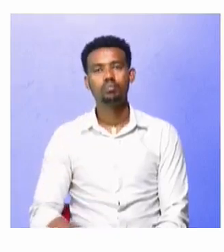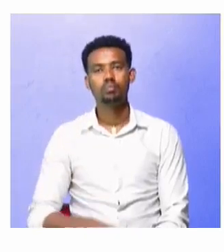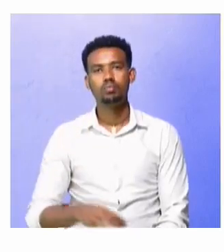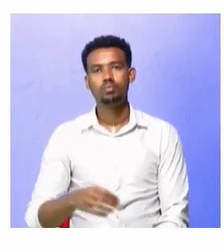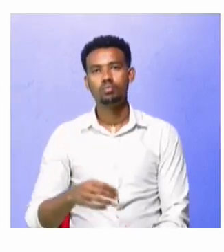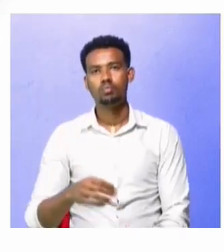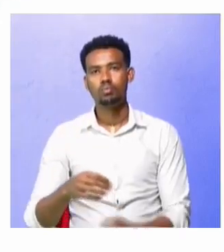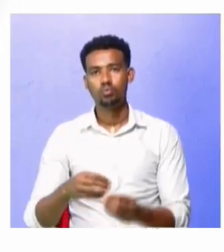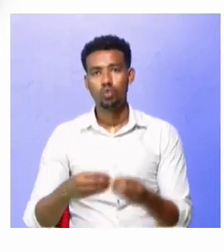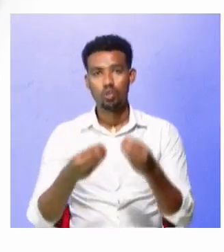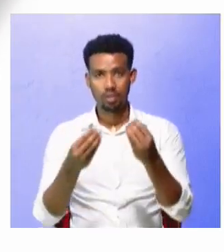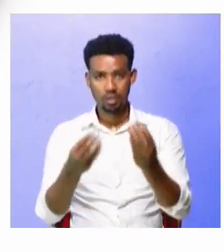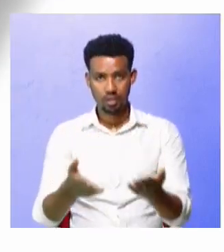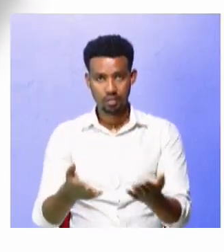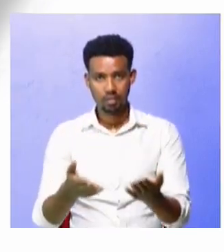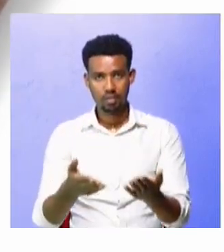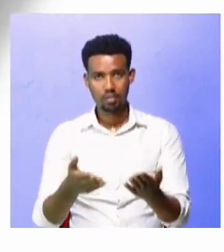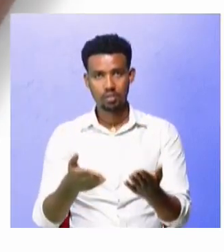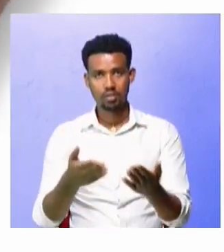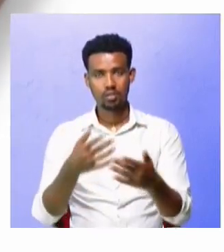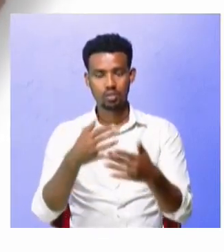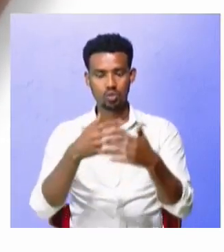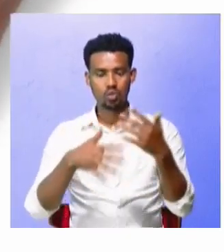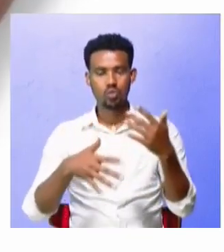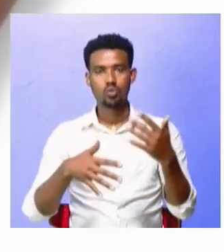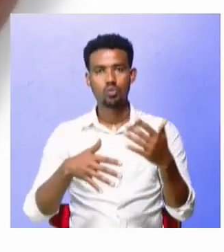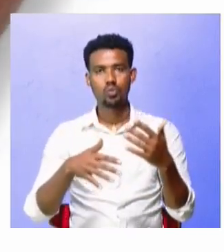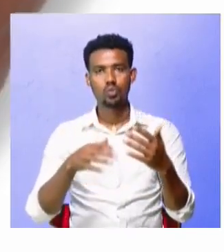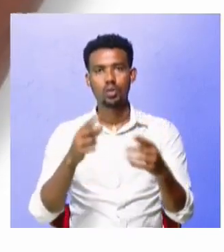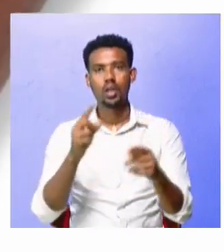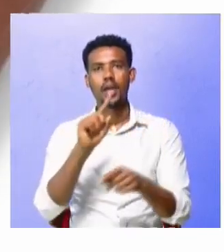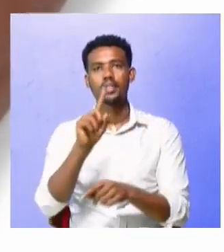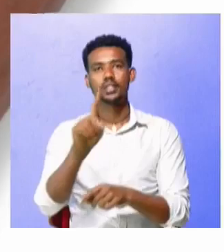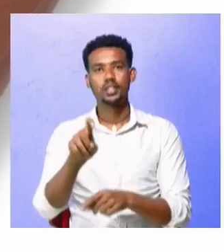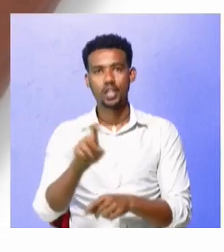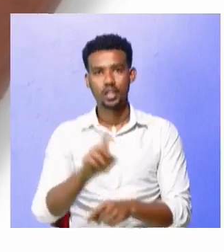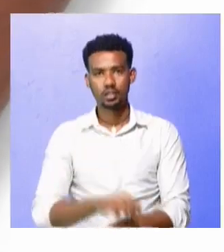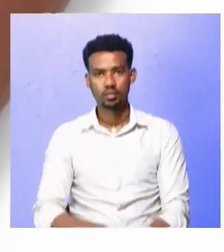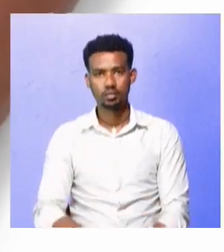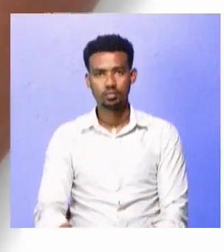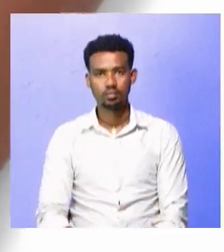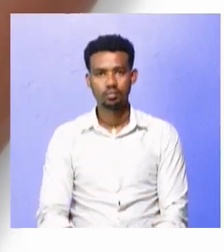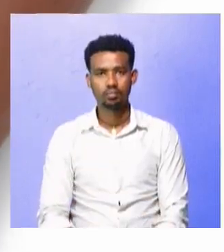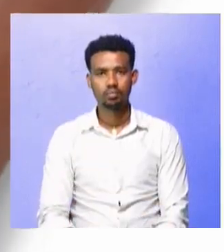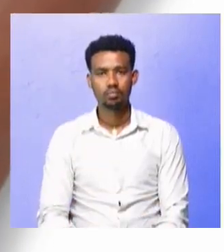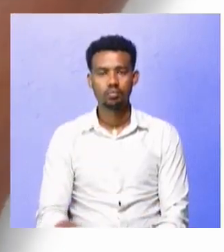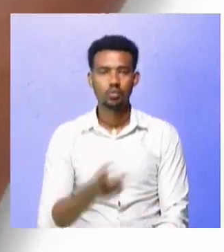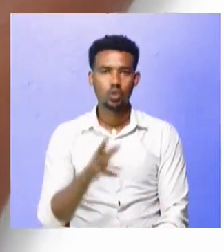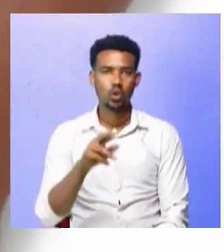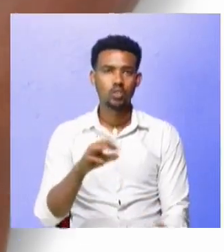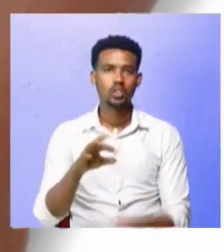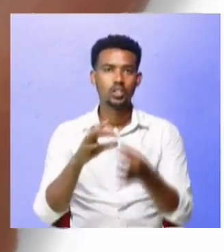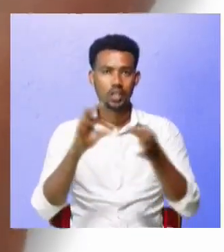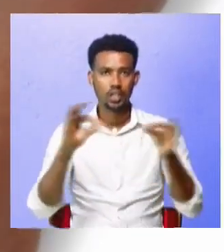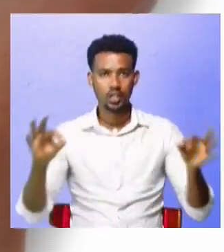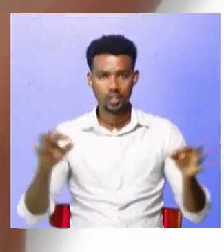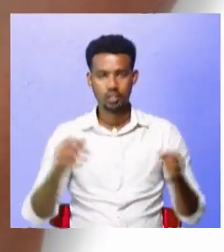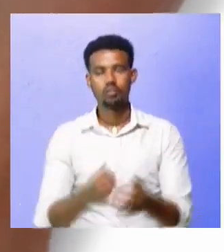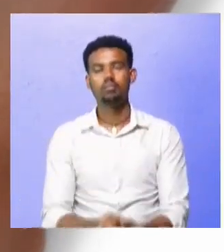for the following exercises or following sentences.